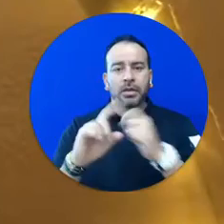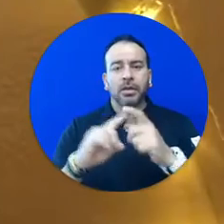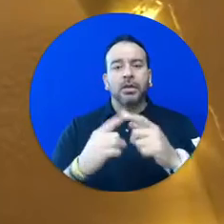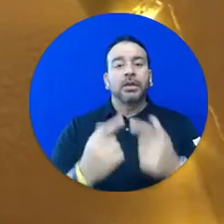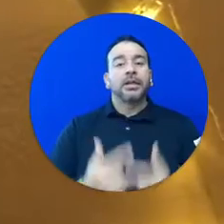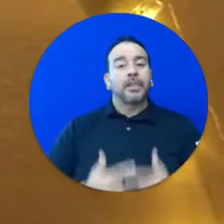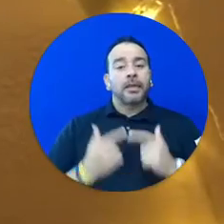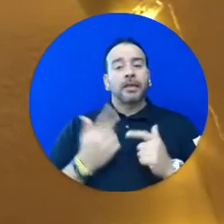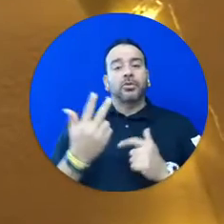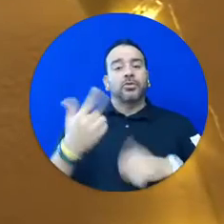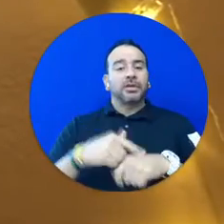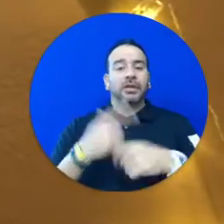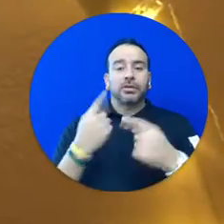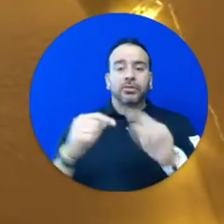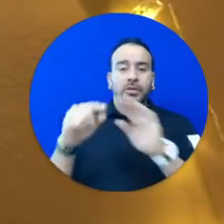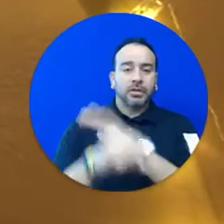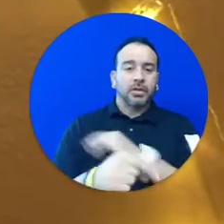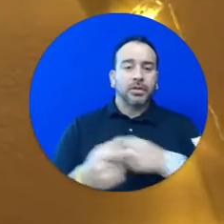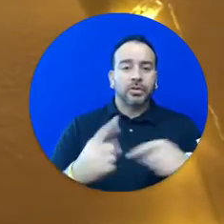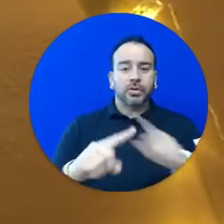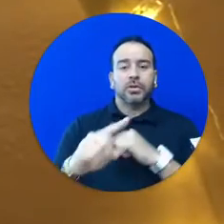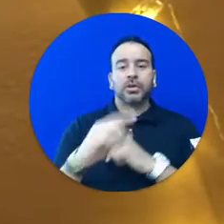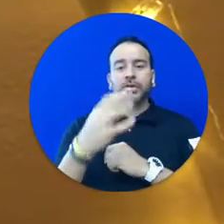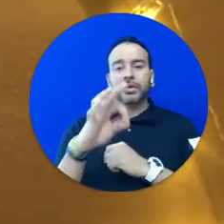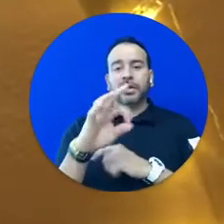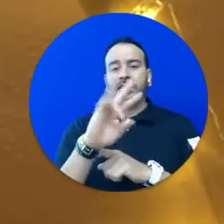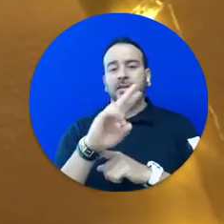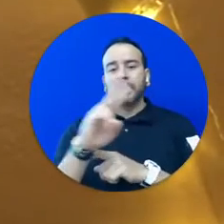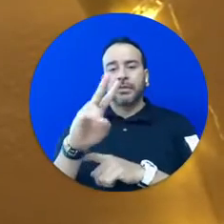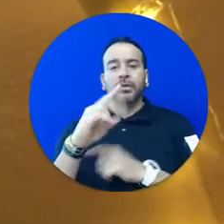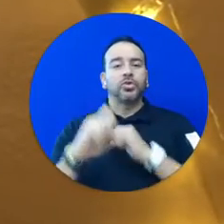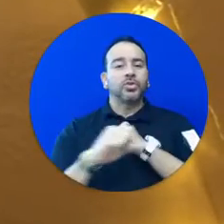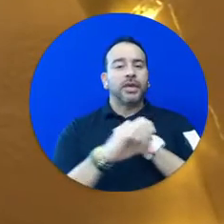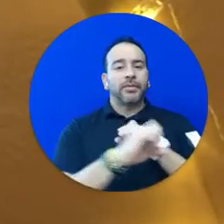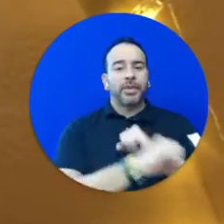3 assassination attempts during her 1972 campaign?